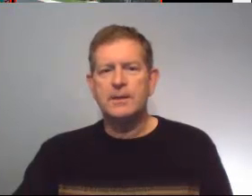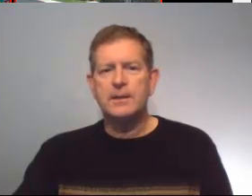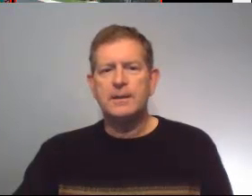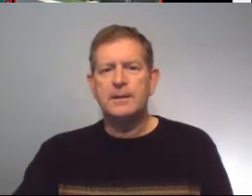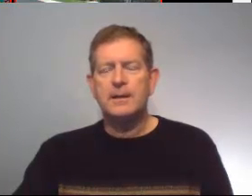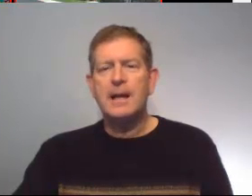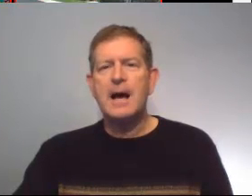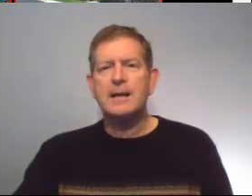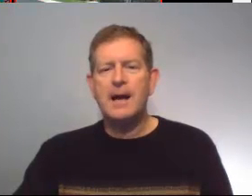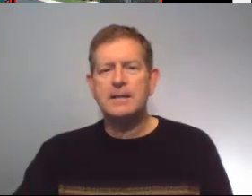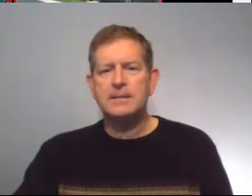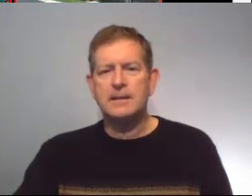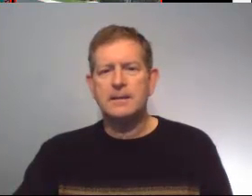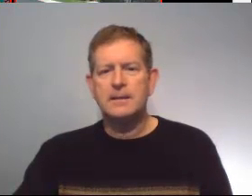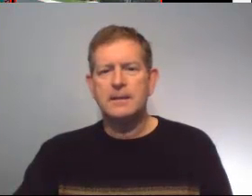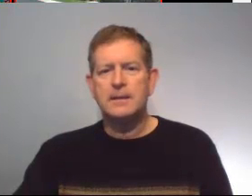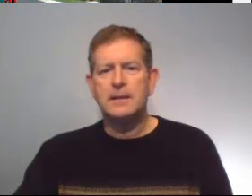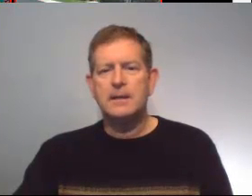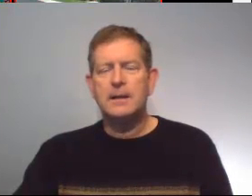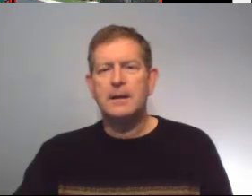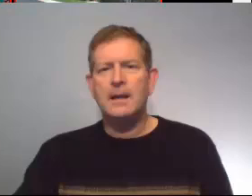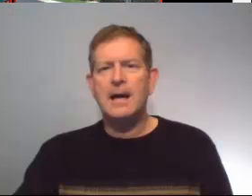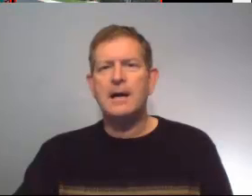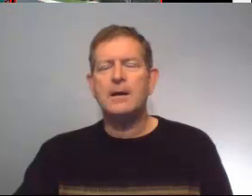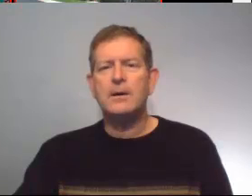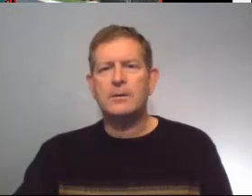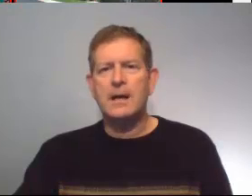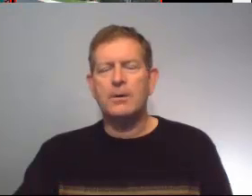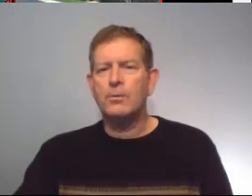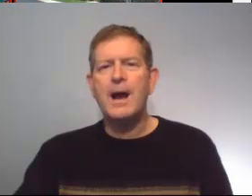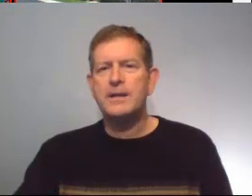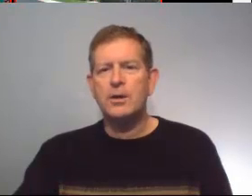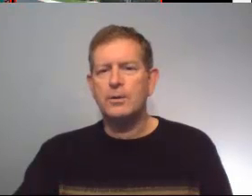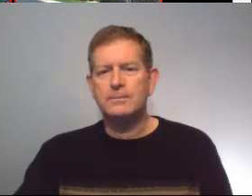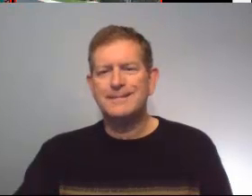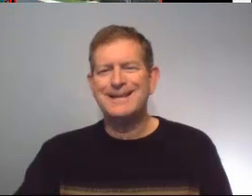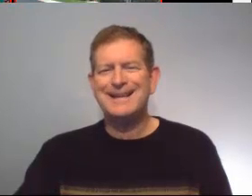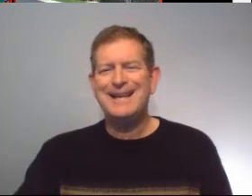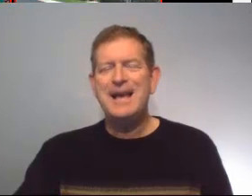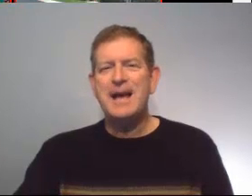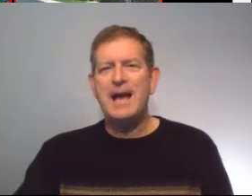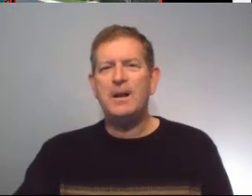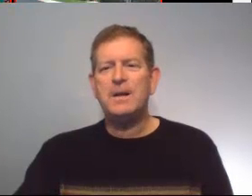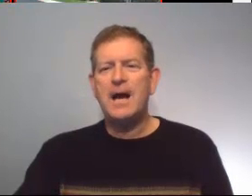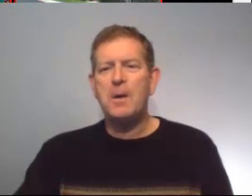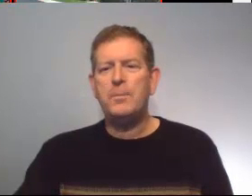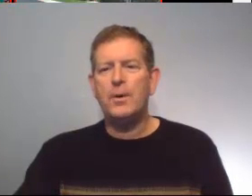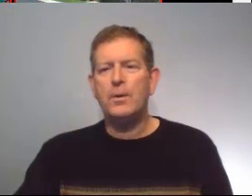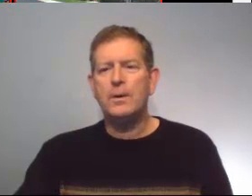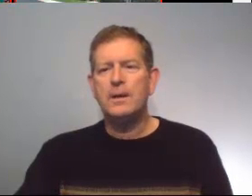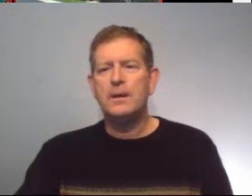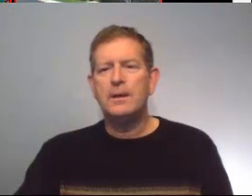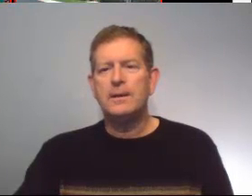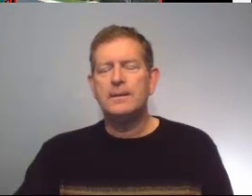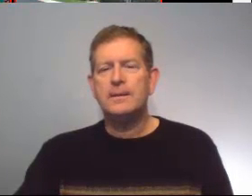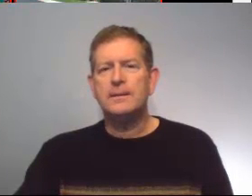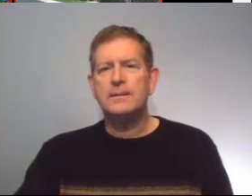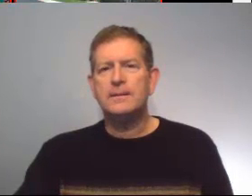autobús, la casa, la radio, el campo,